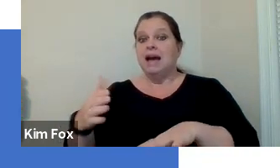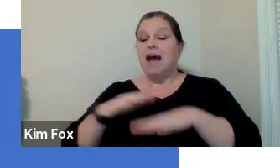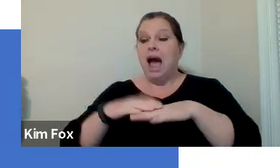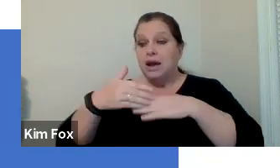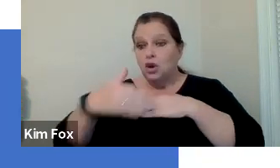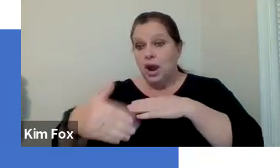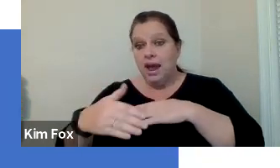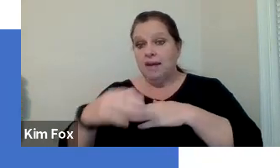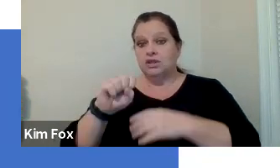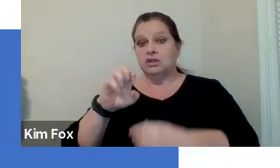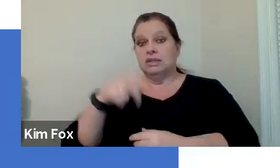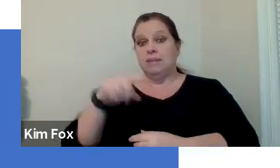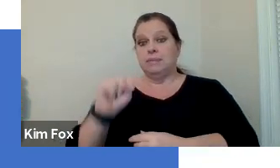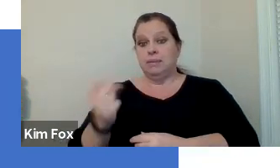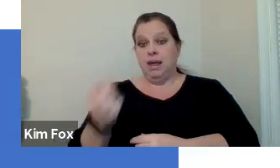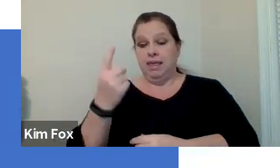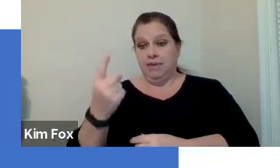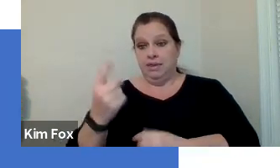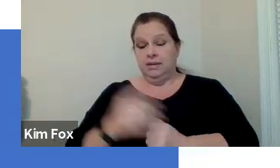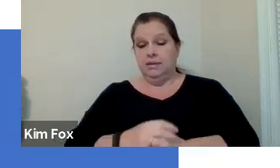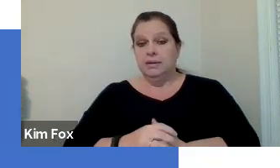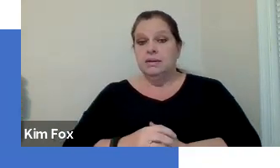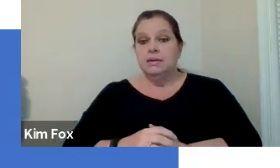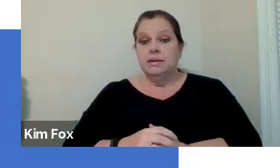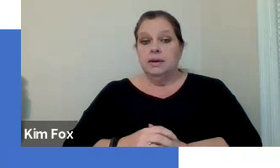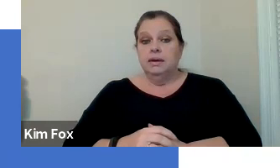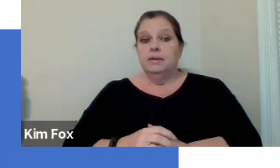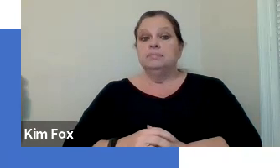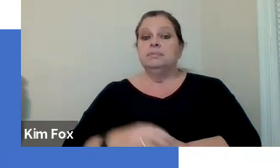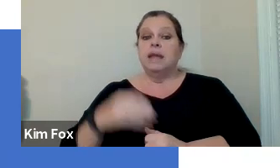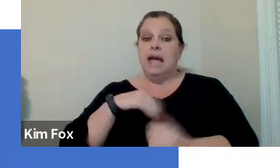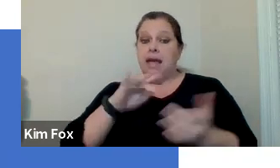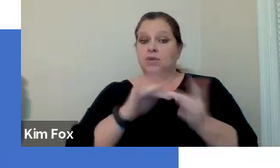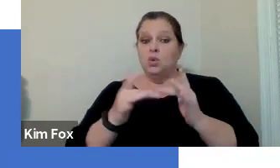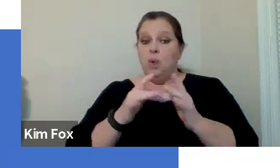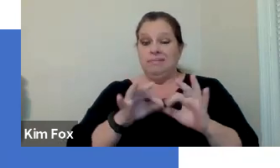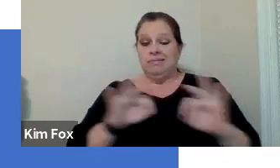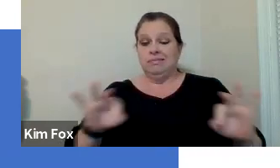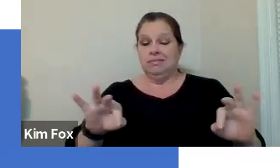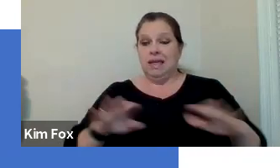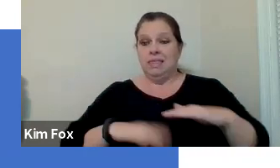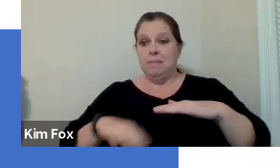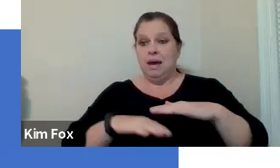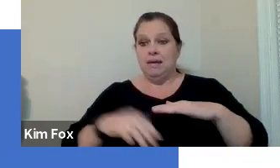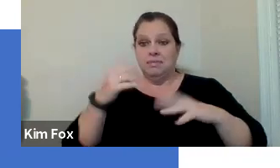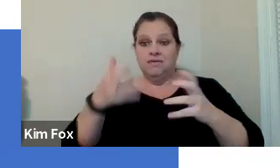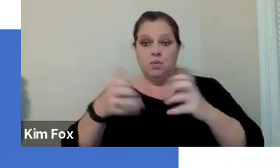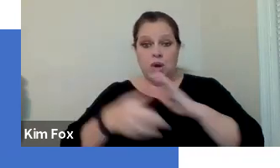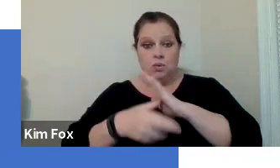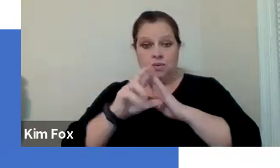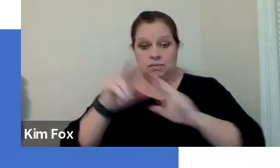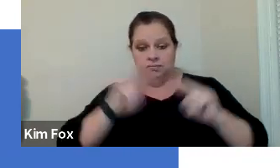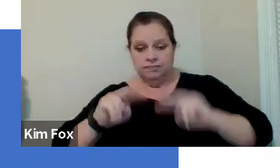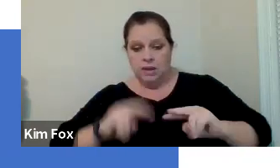11th, 2001. And then I do have the web link at the bottom if you would like to review those further if